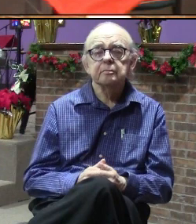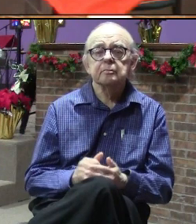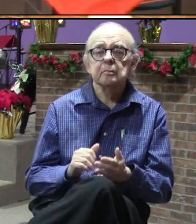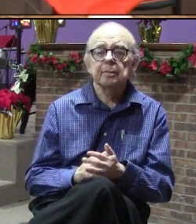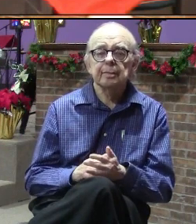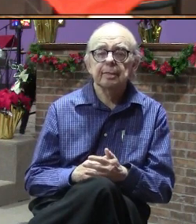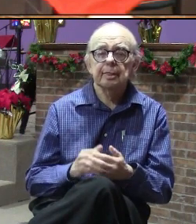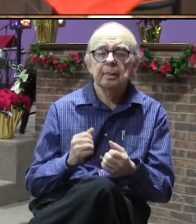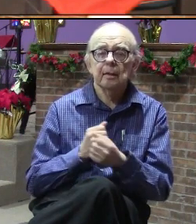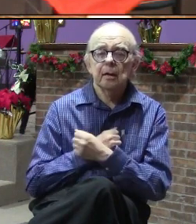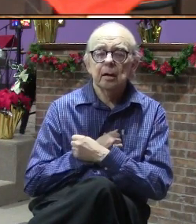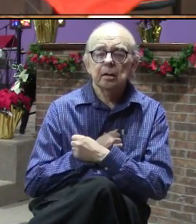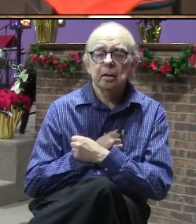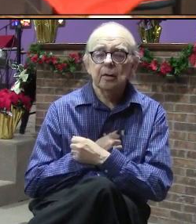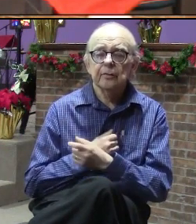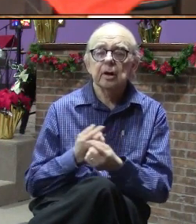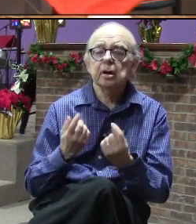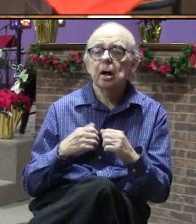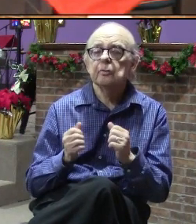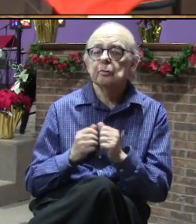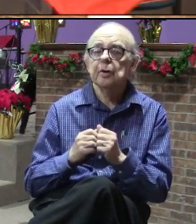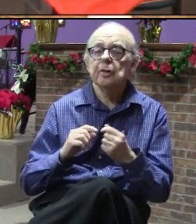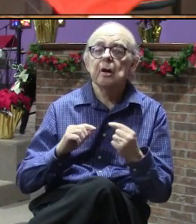that love comes with pain.